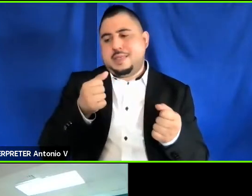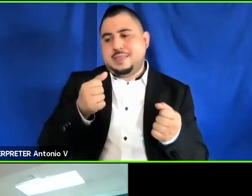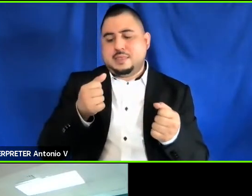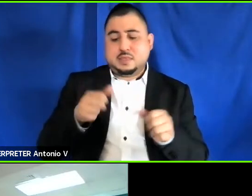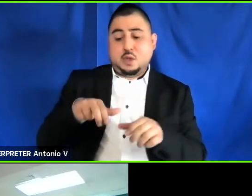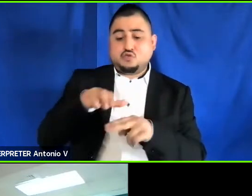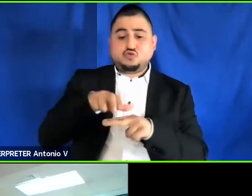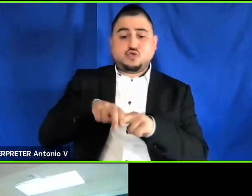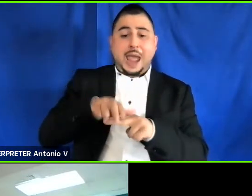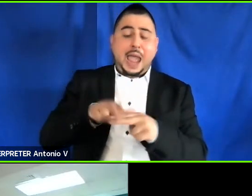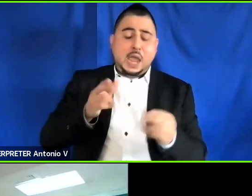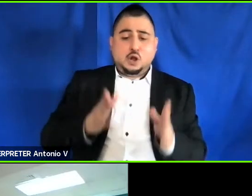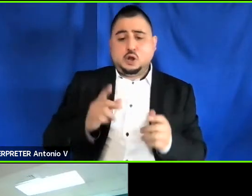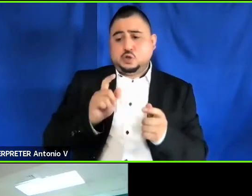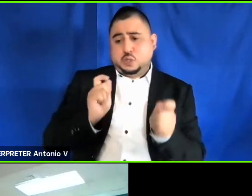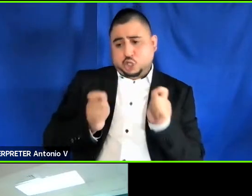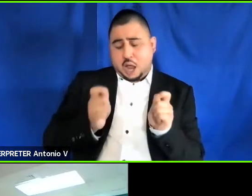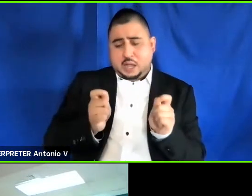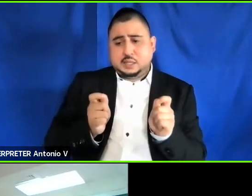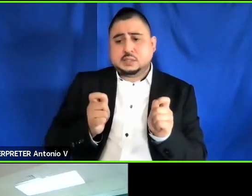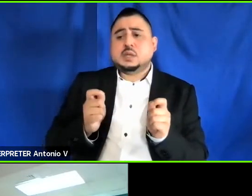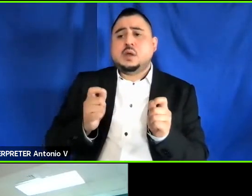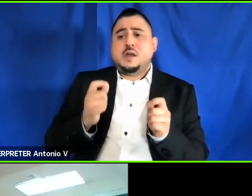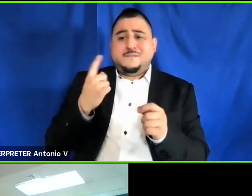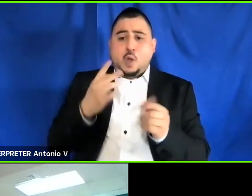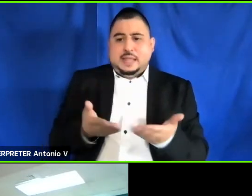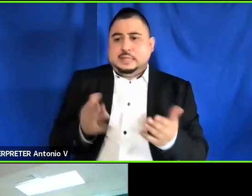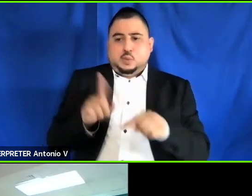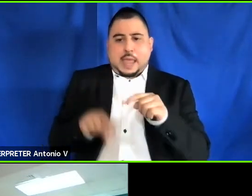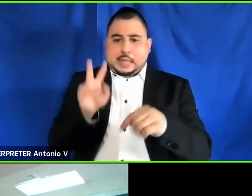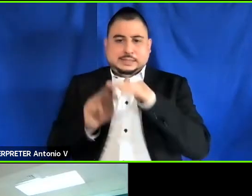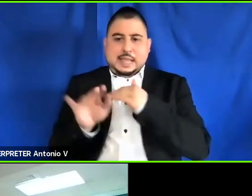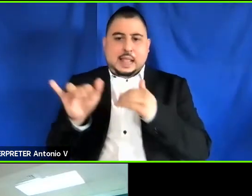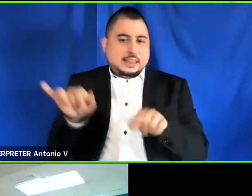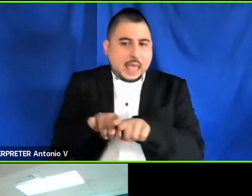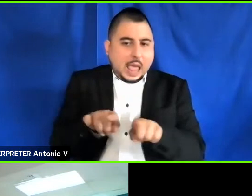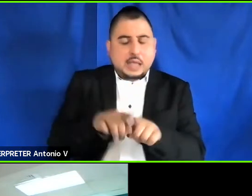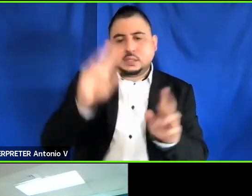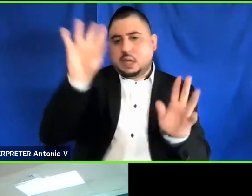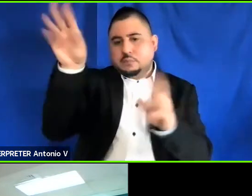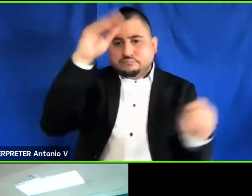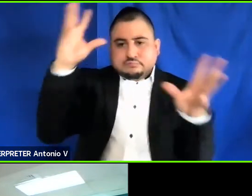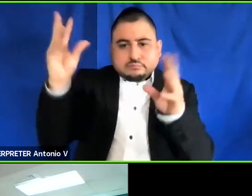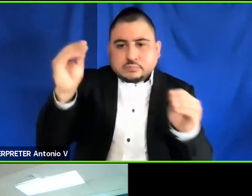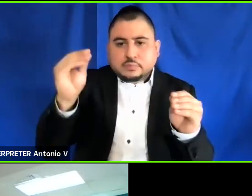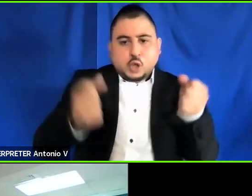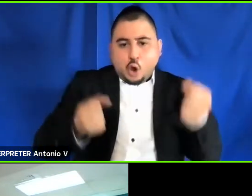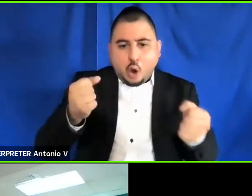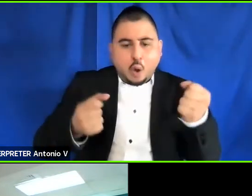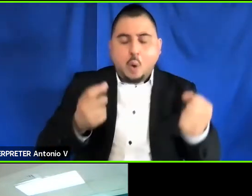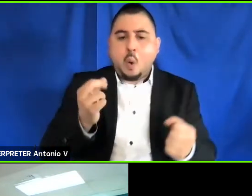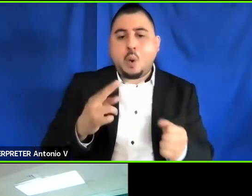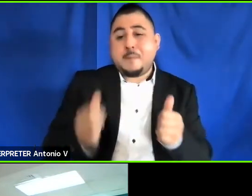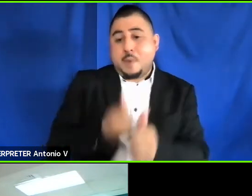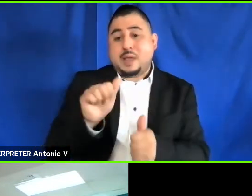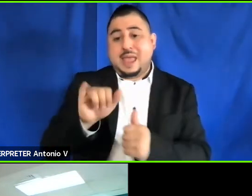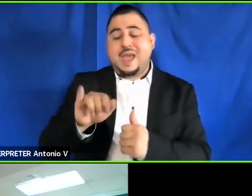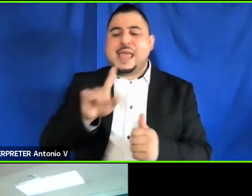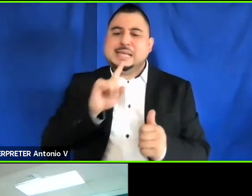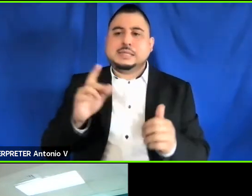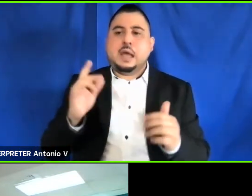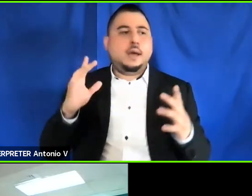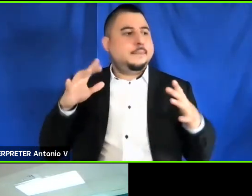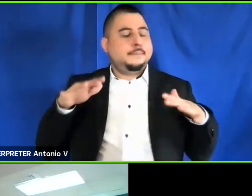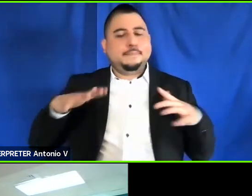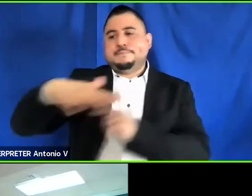adjustments as necessary to deal with those unforeseen circumstances. But I think that with most AI, it is learning technology. So